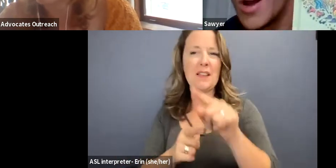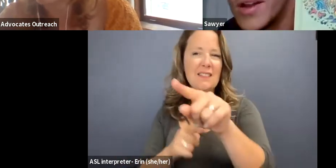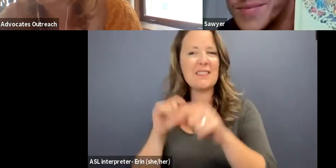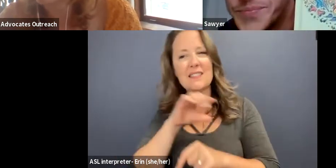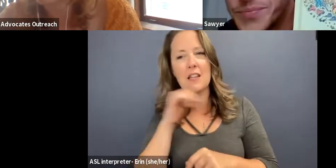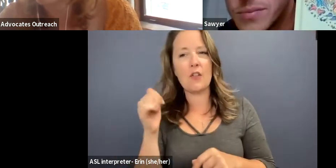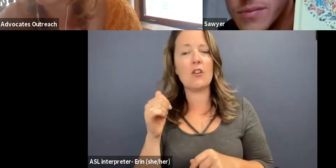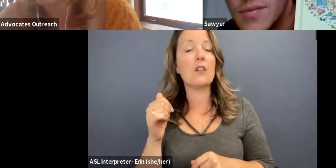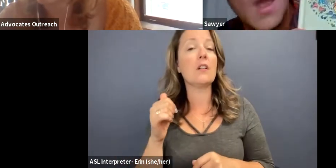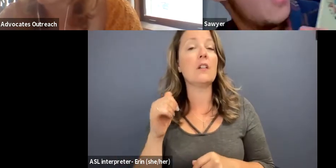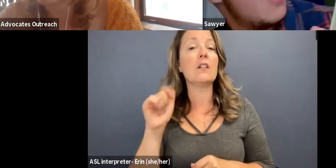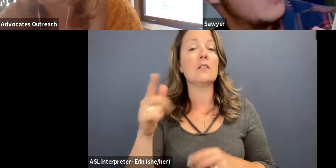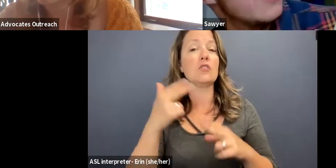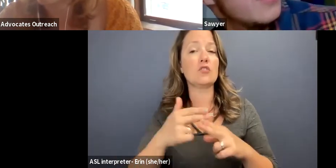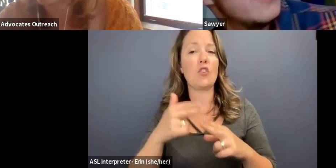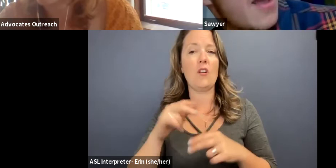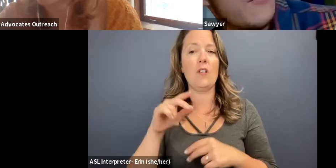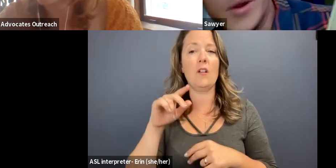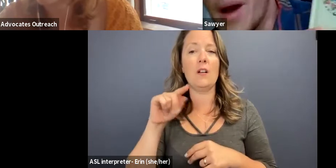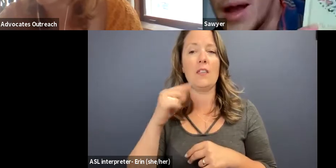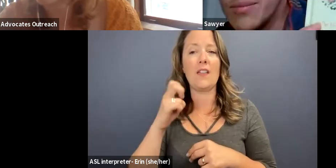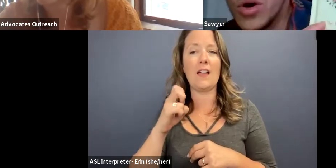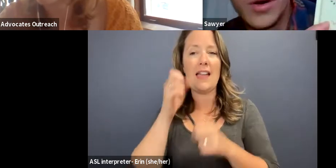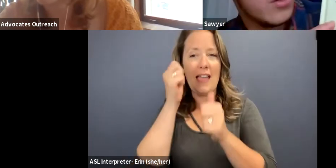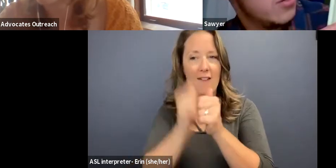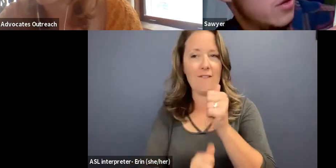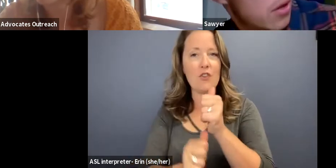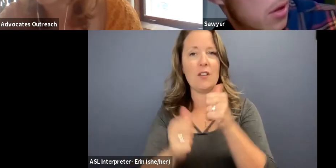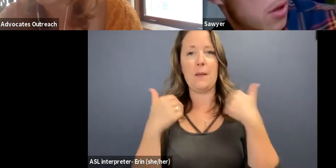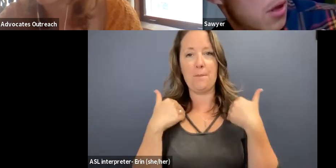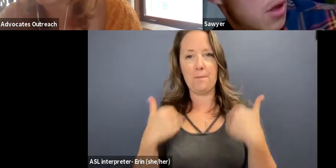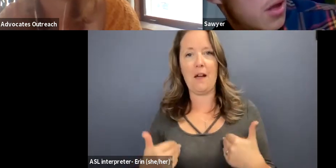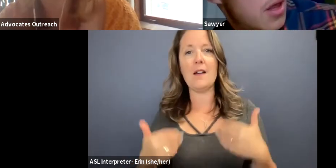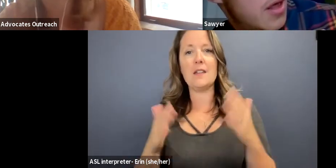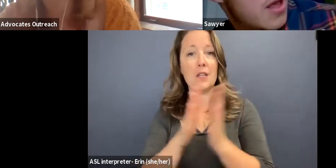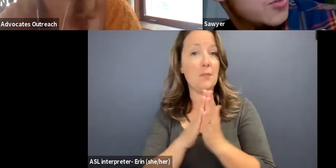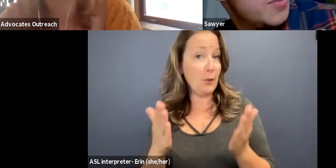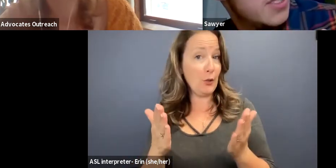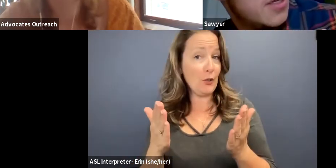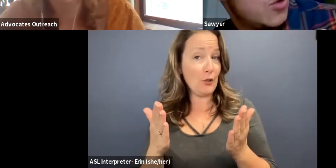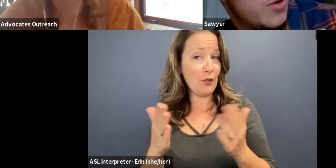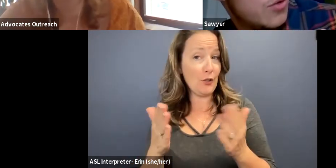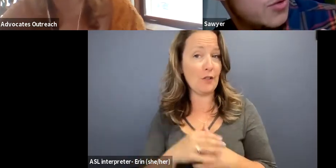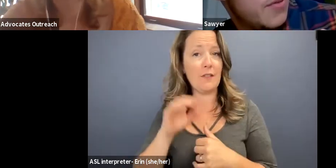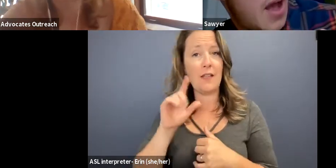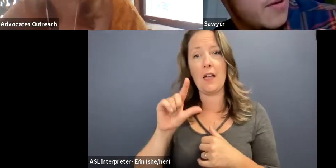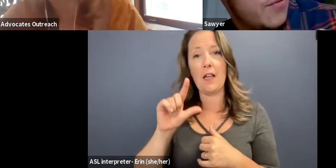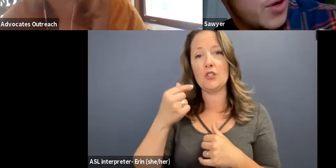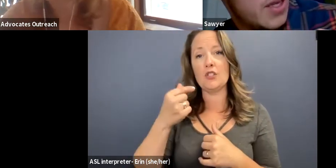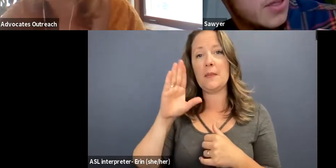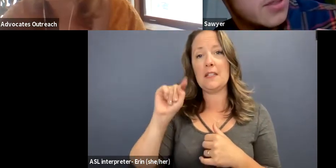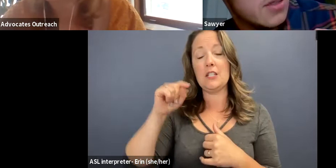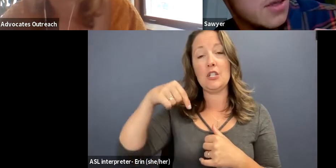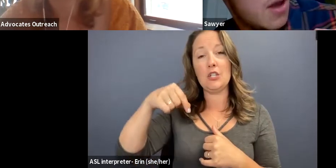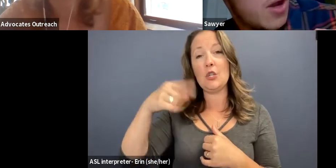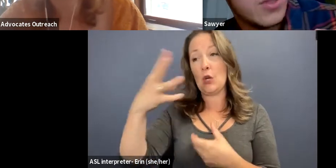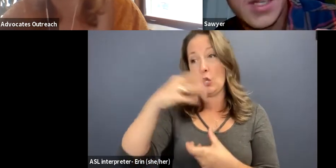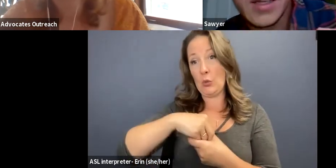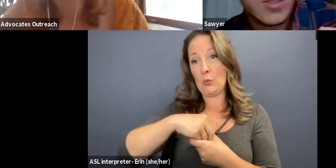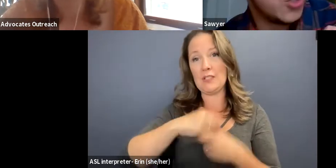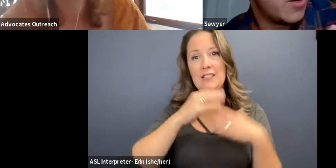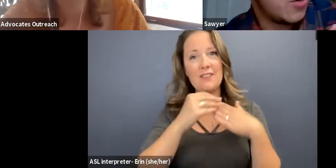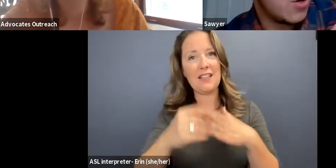you're in the car together. Sometimes that can feel put both of you at ease a little more than